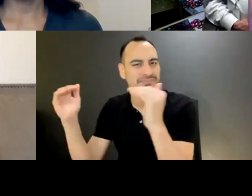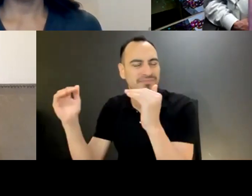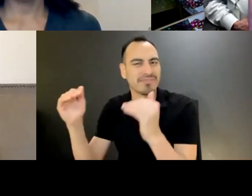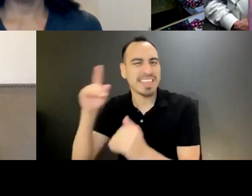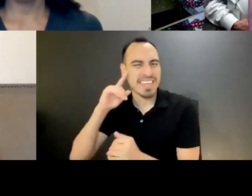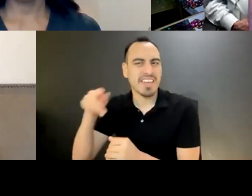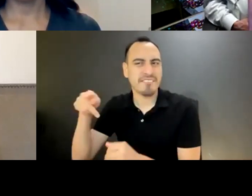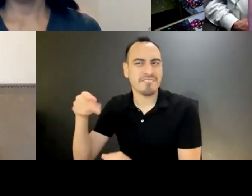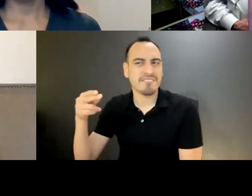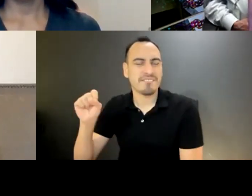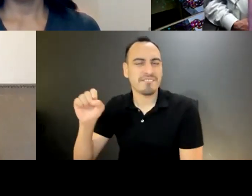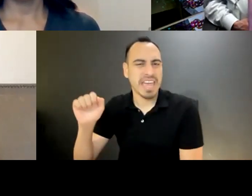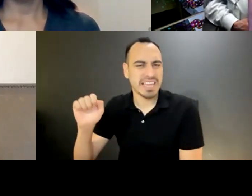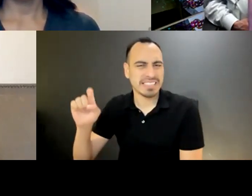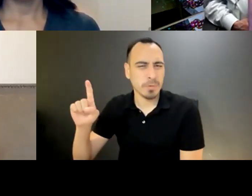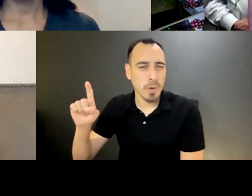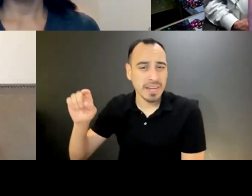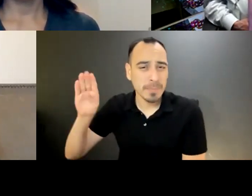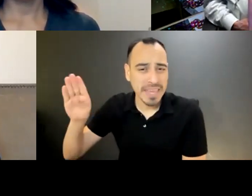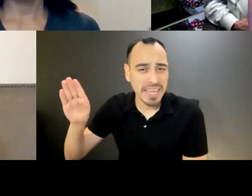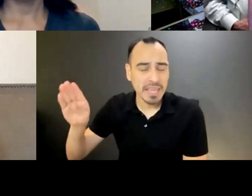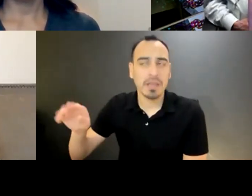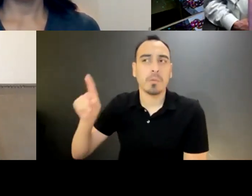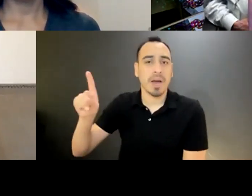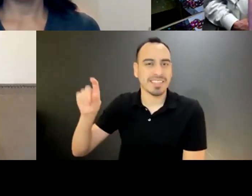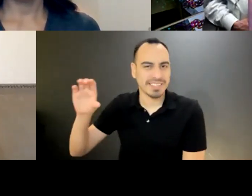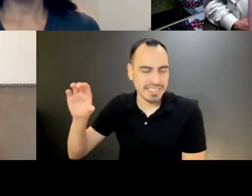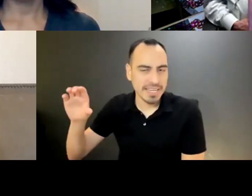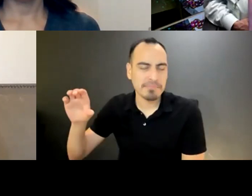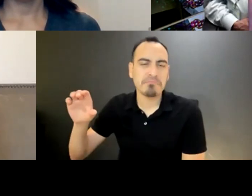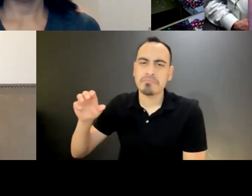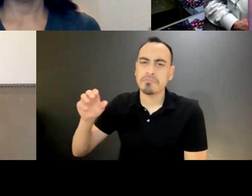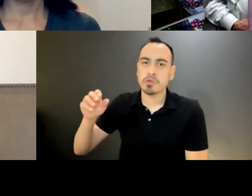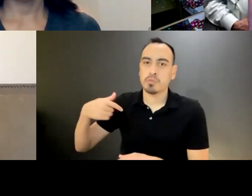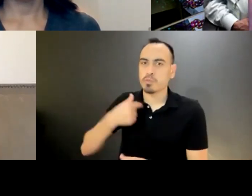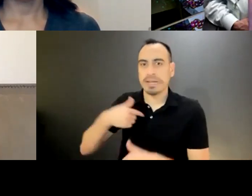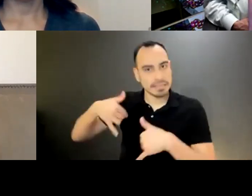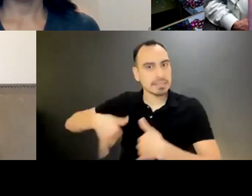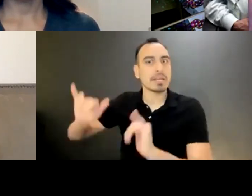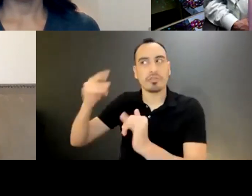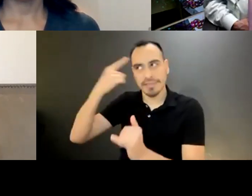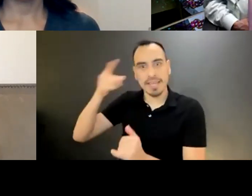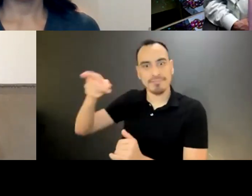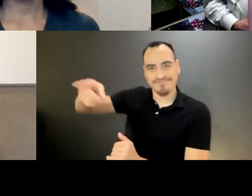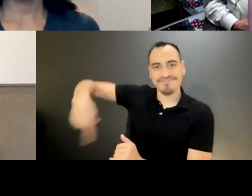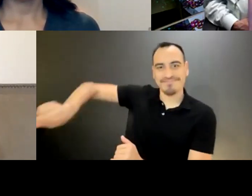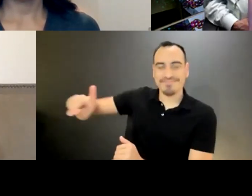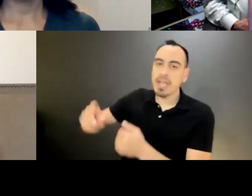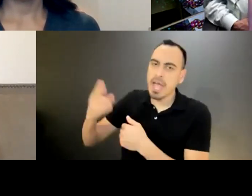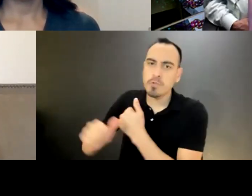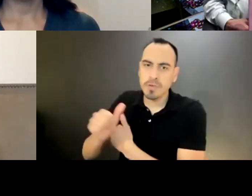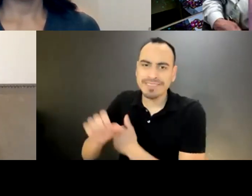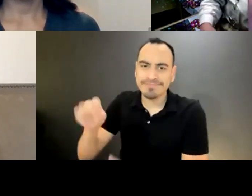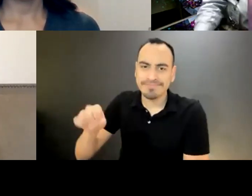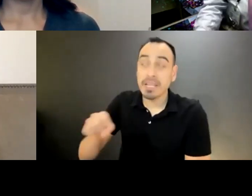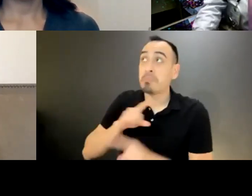phase 1B and 1C. So the people who made the decisions, that's the way it